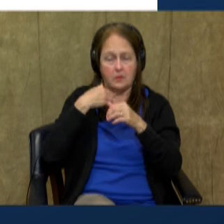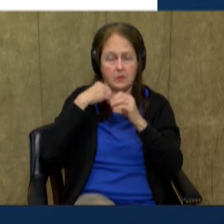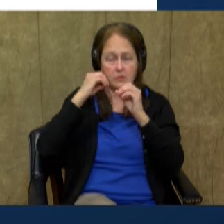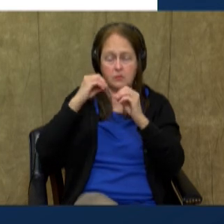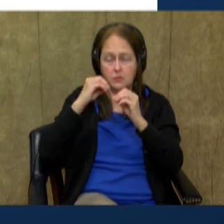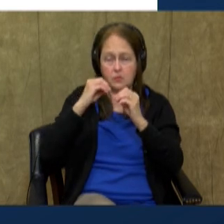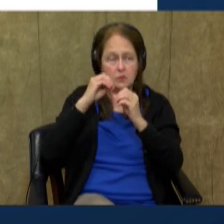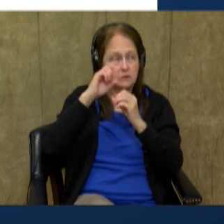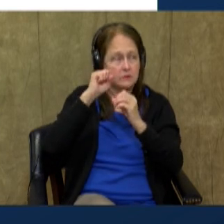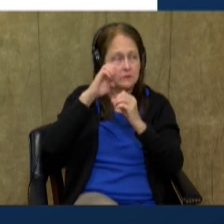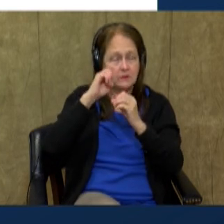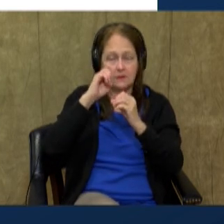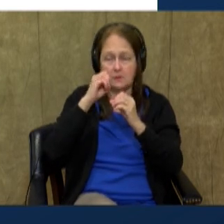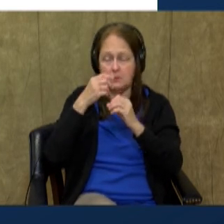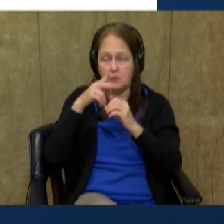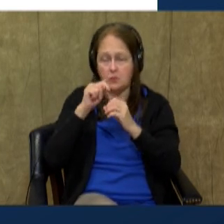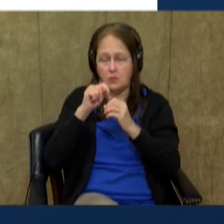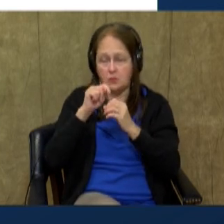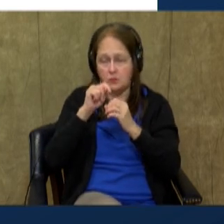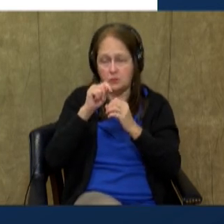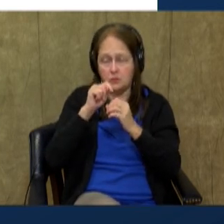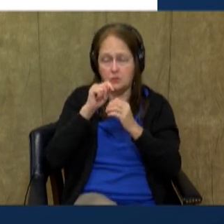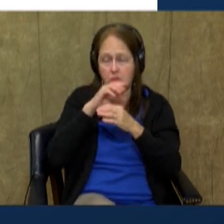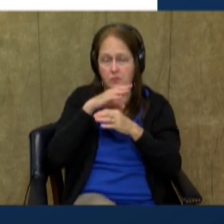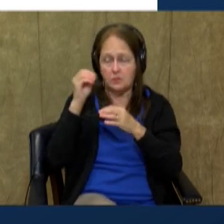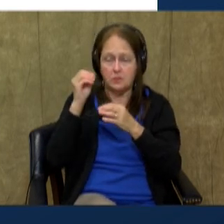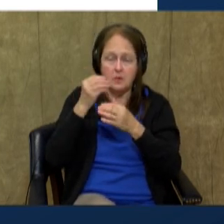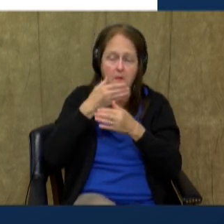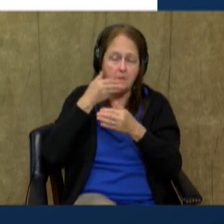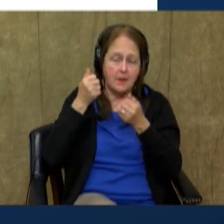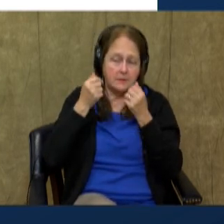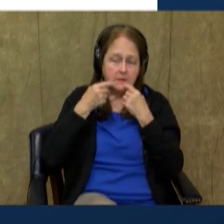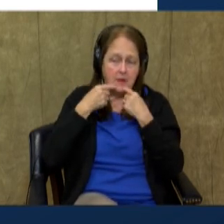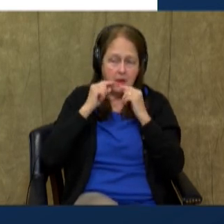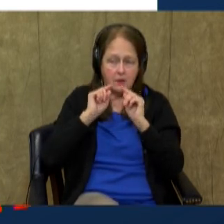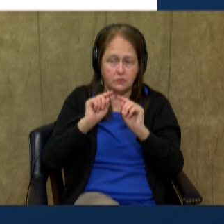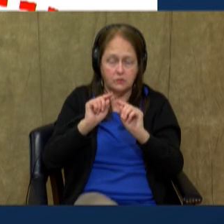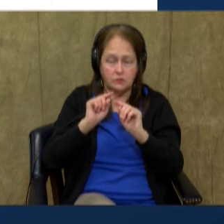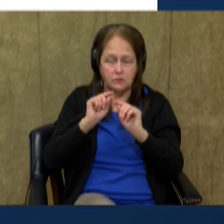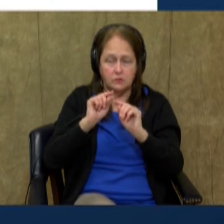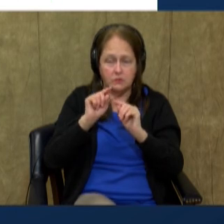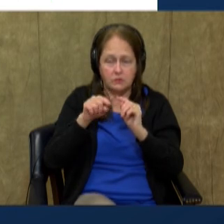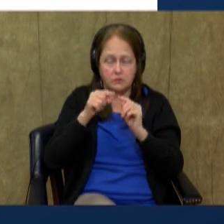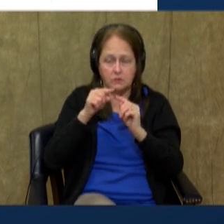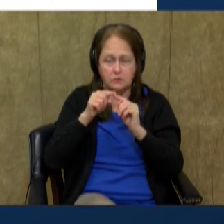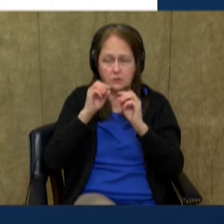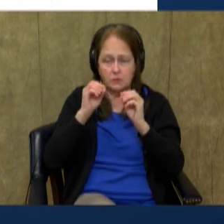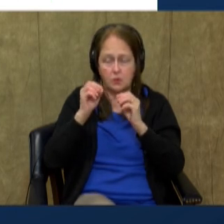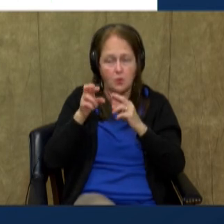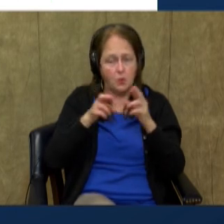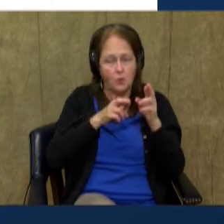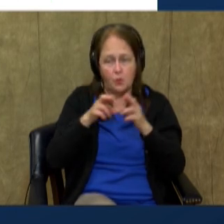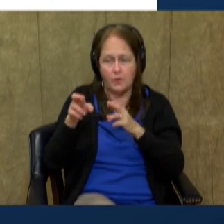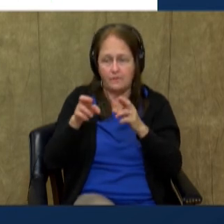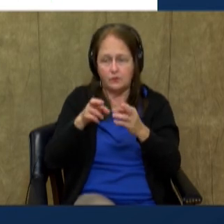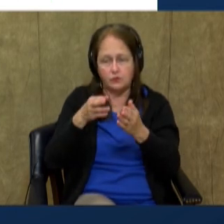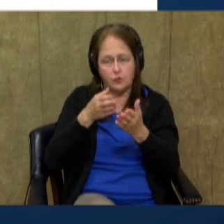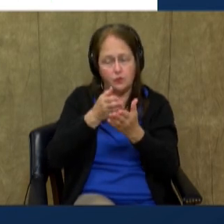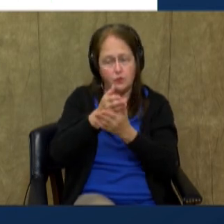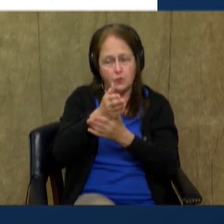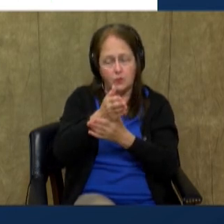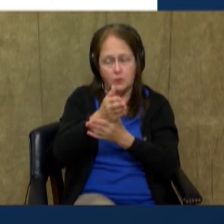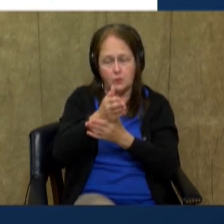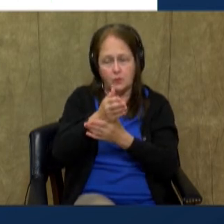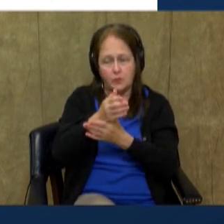no seaports? Okay? And the best answer is that it has no rivers running through it. You can still be a